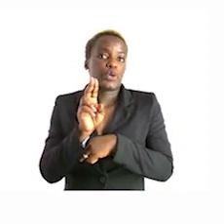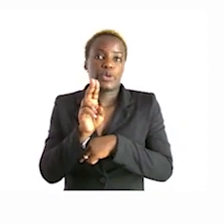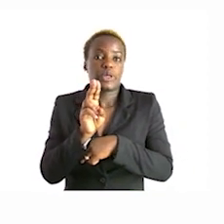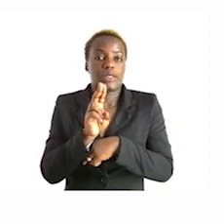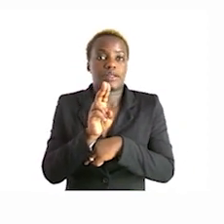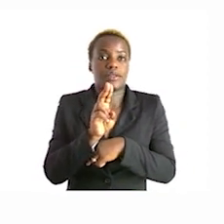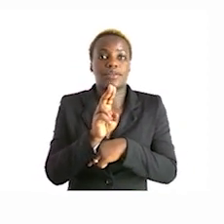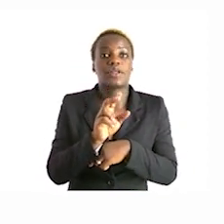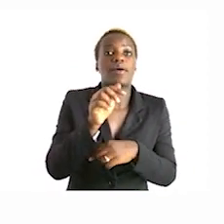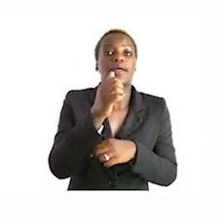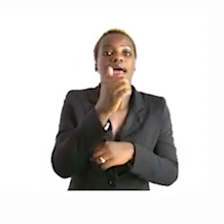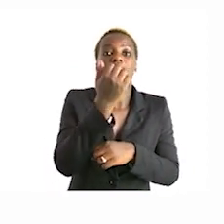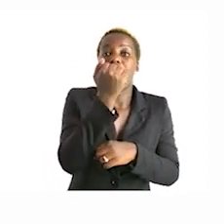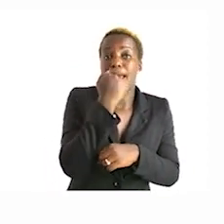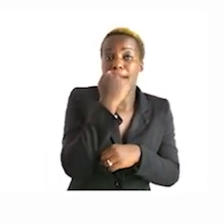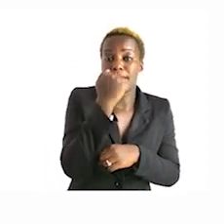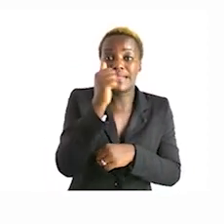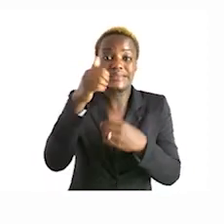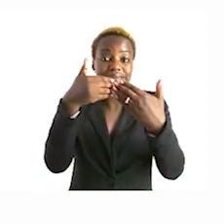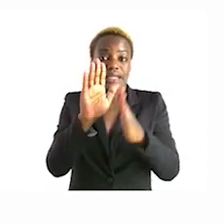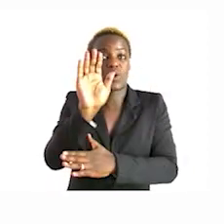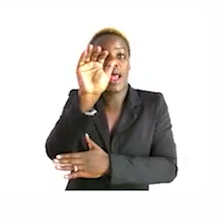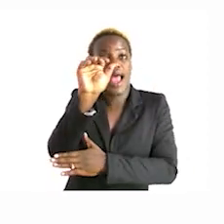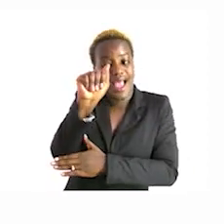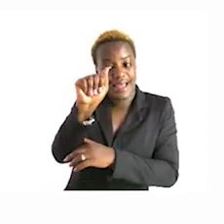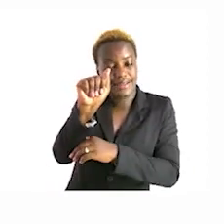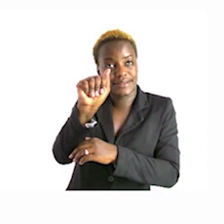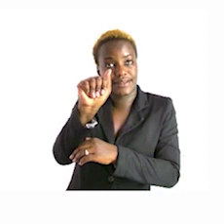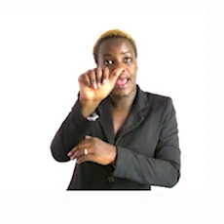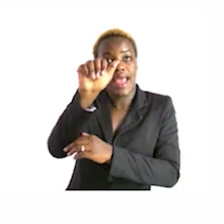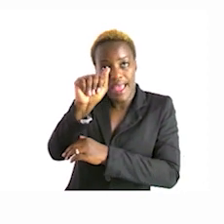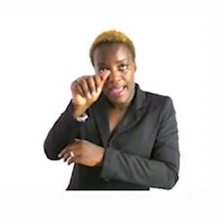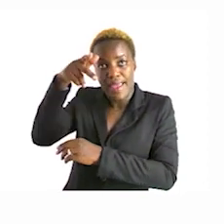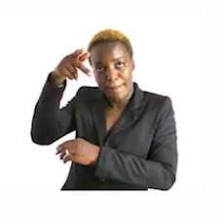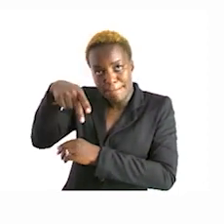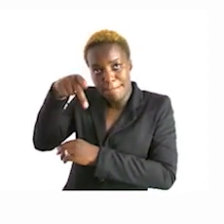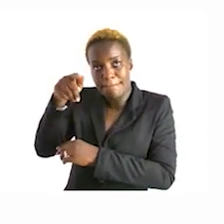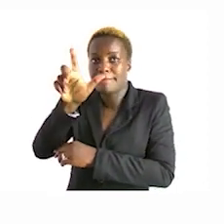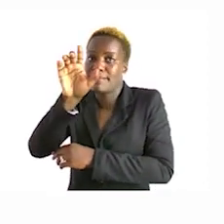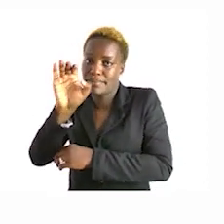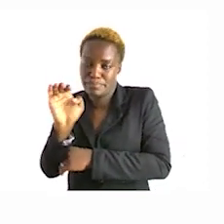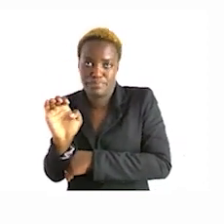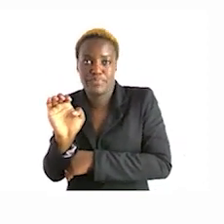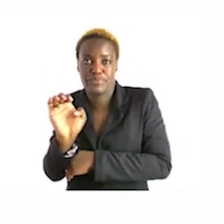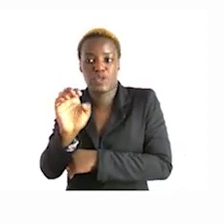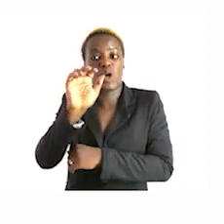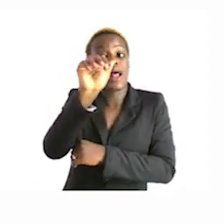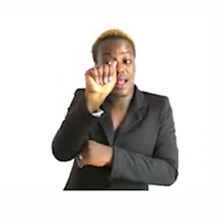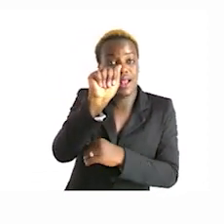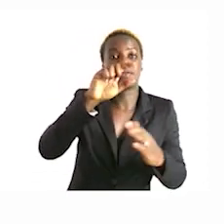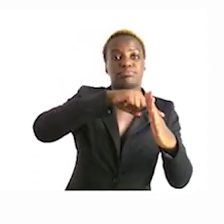So we have to use another one. All right? Normally we have learned that if a word begins with a vowel